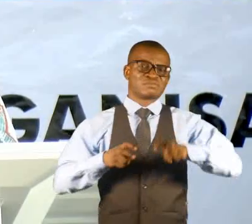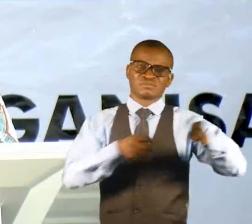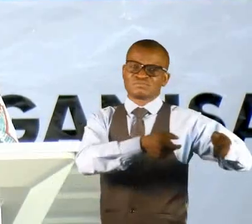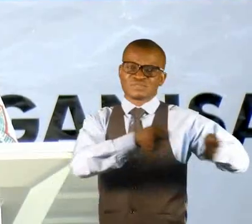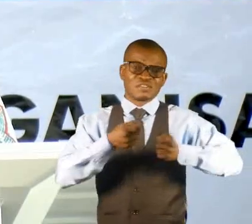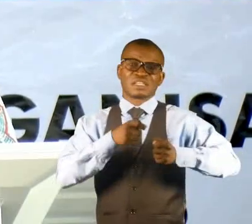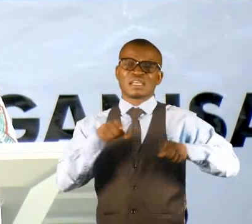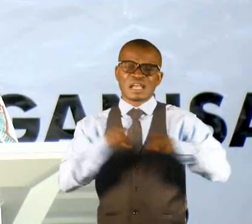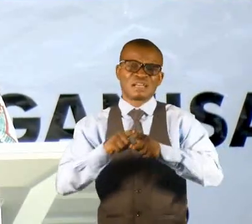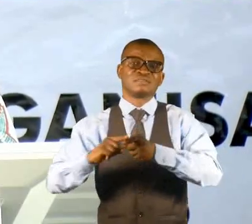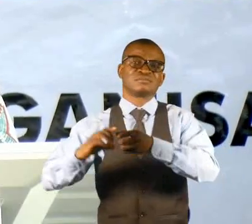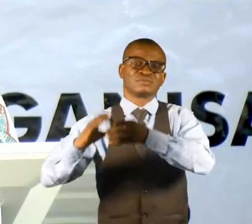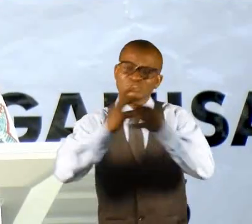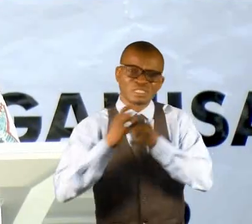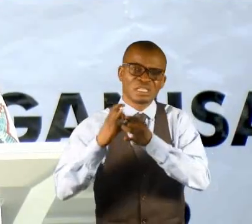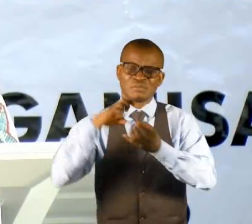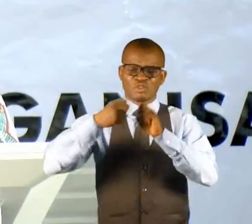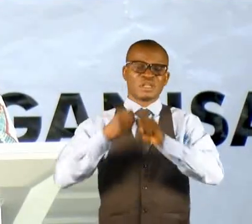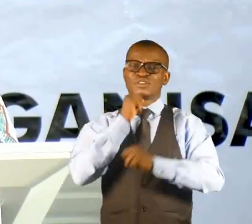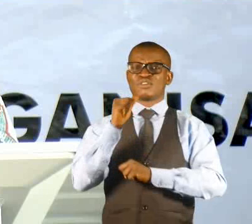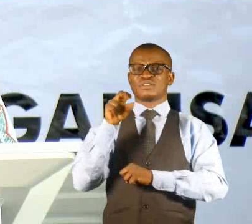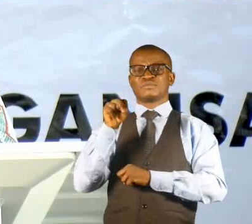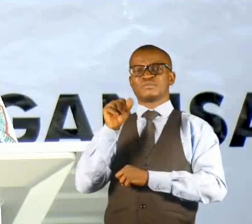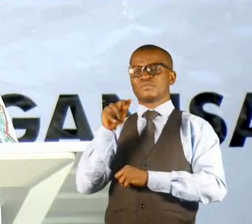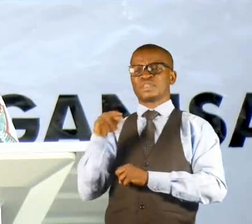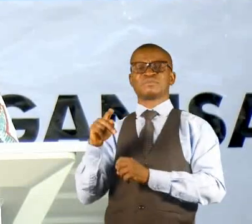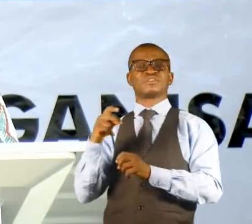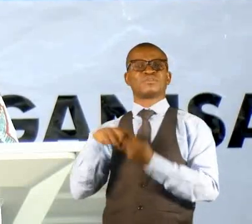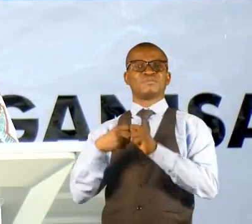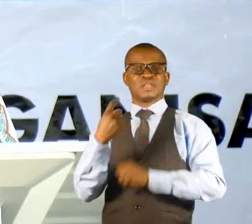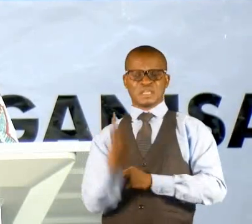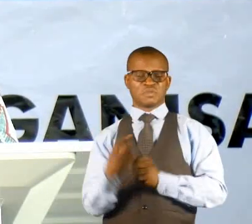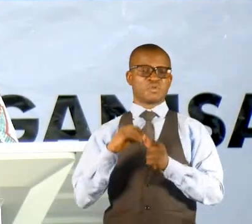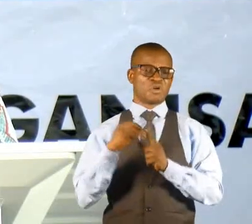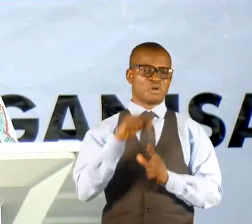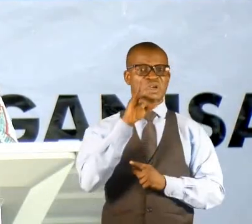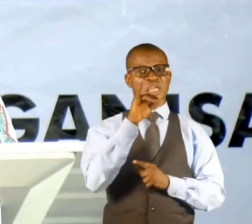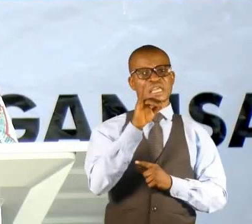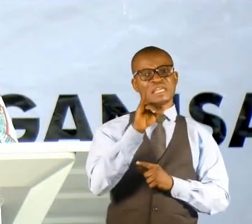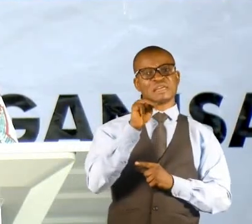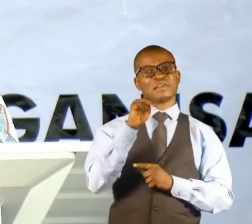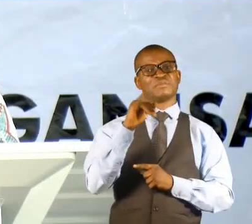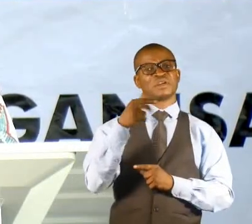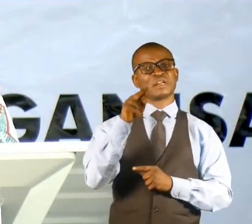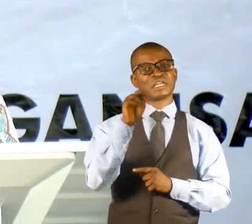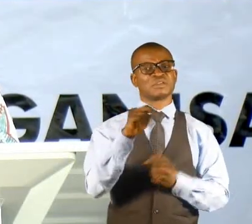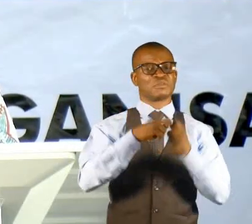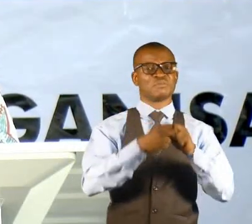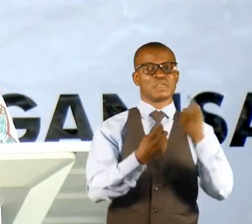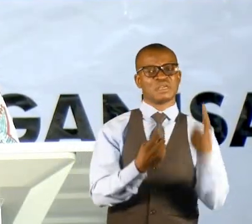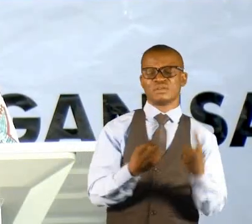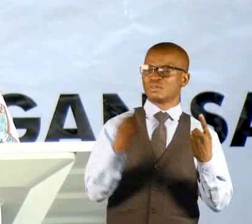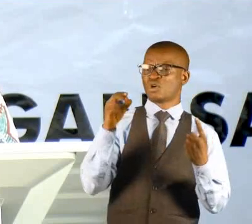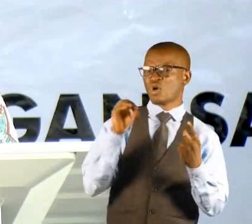smuggling as our collective problem, not as the problem of NAPTIP or the problem of Nigeria Immigration Service or the problem